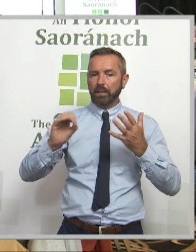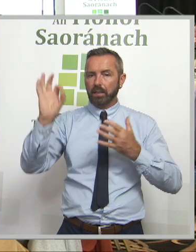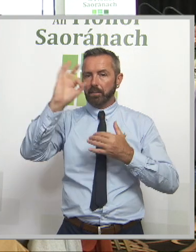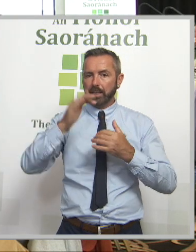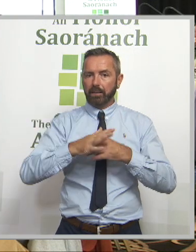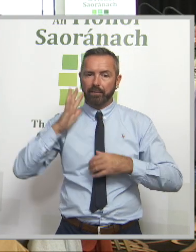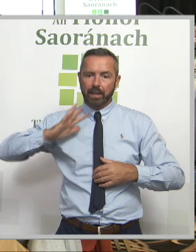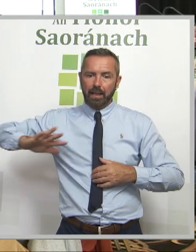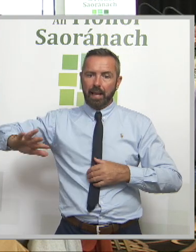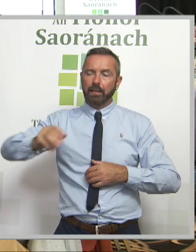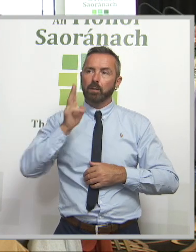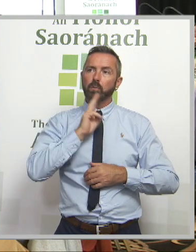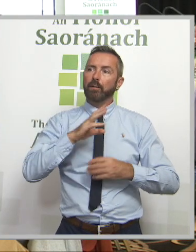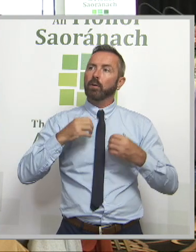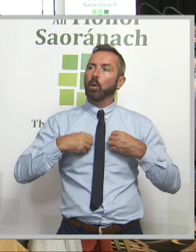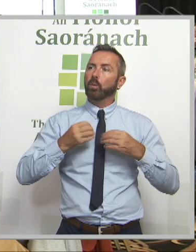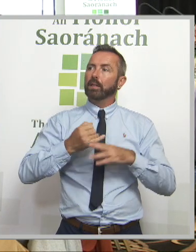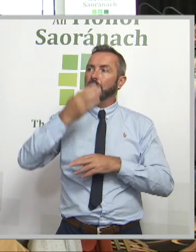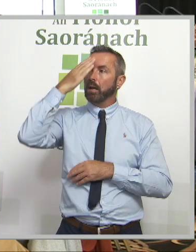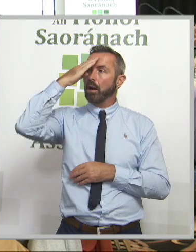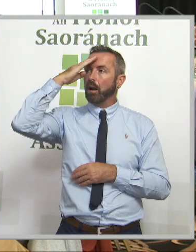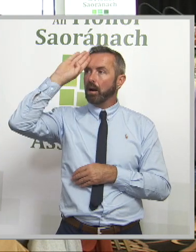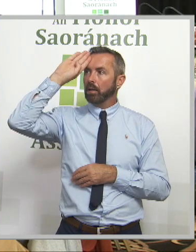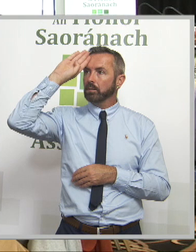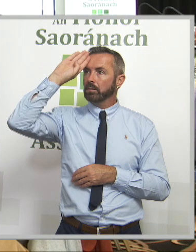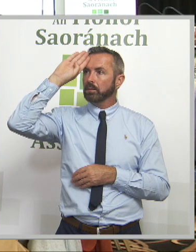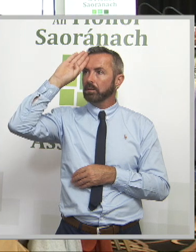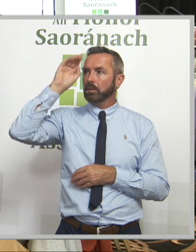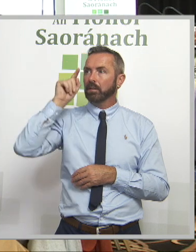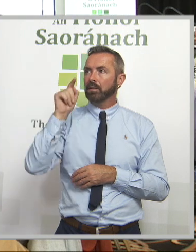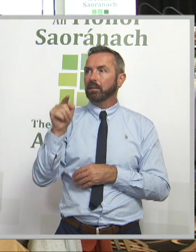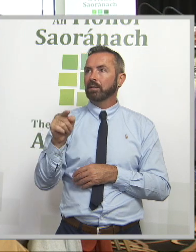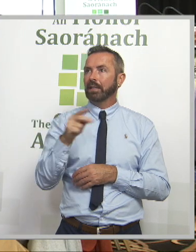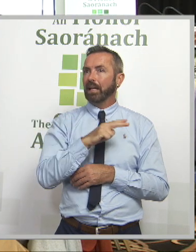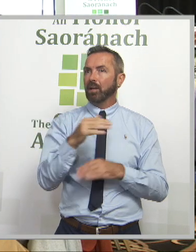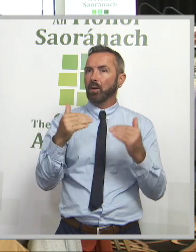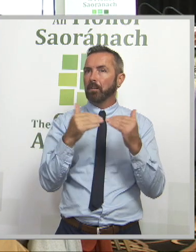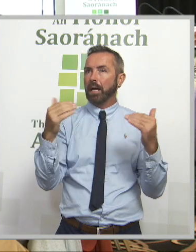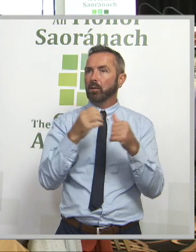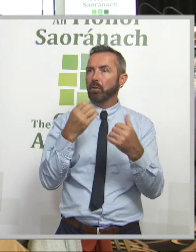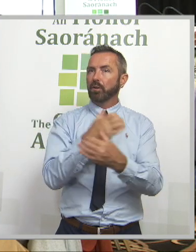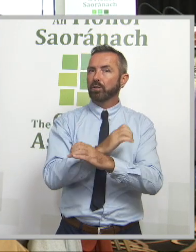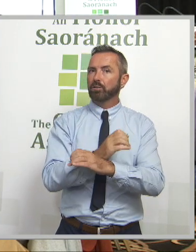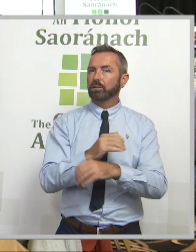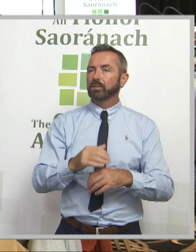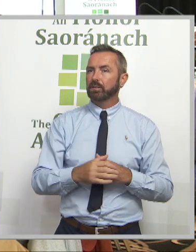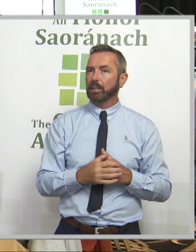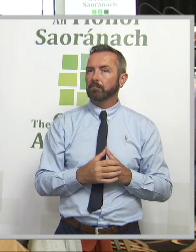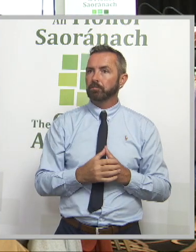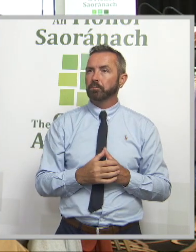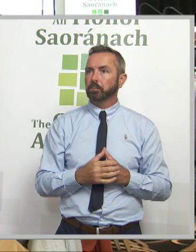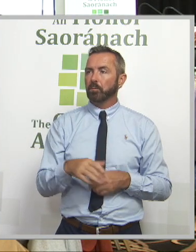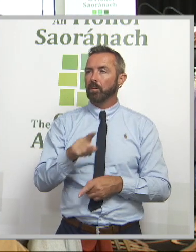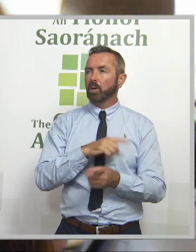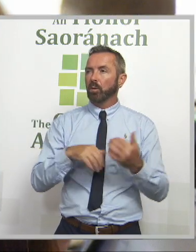land being privately owned in Ireland, and that being out of step maybe with other countries. And we were interested